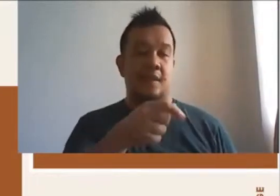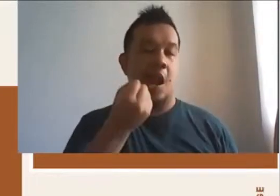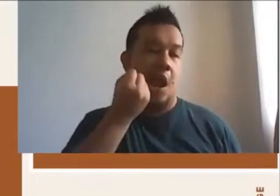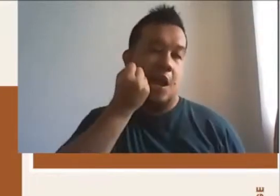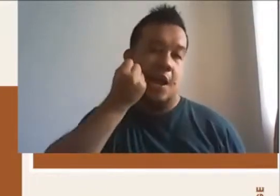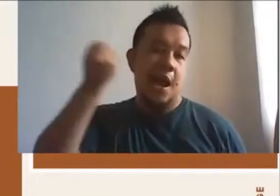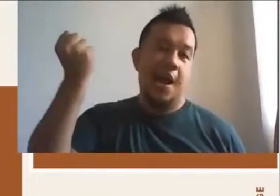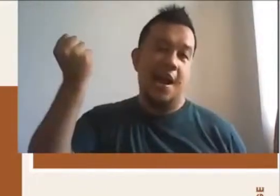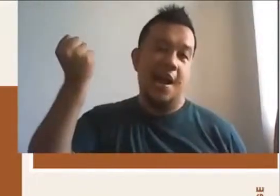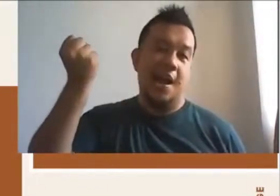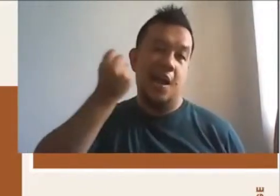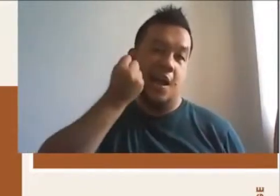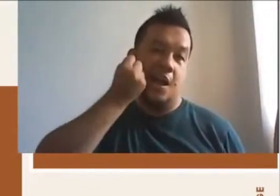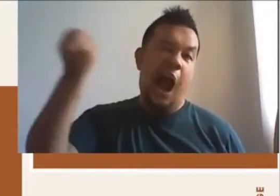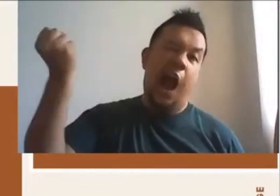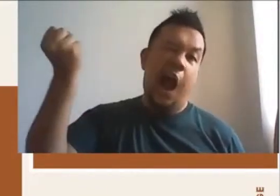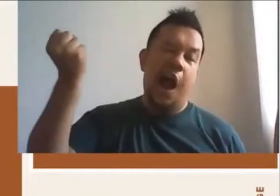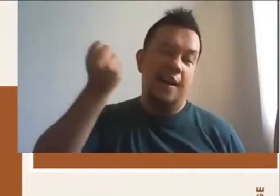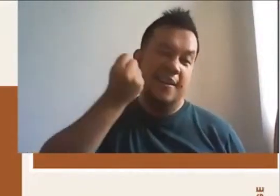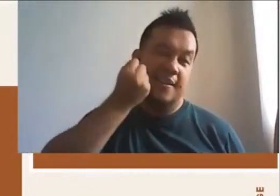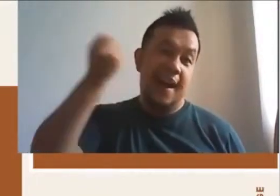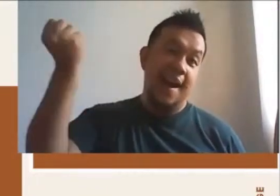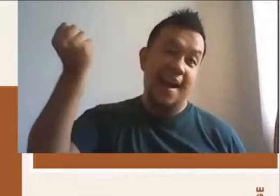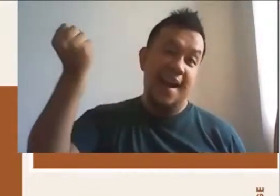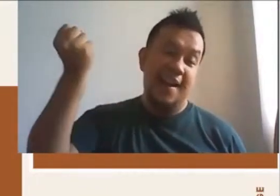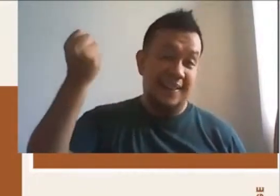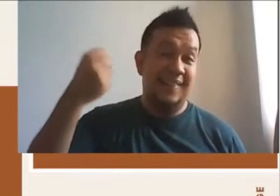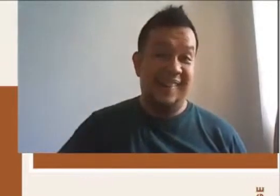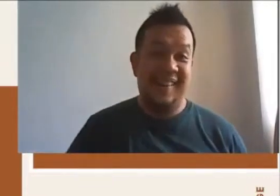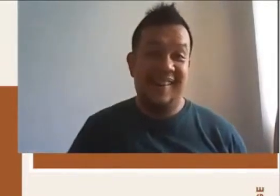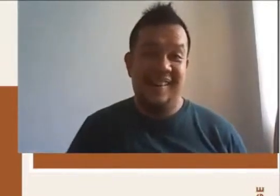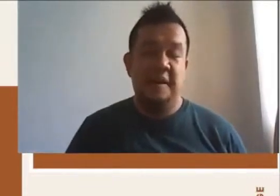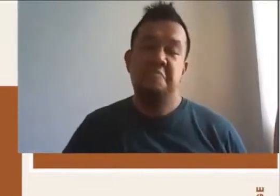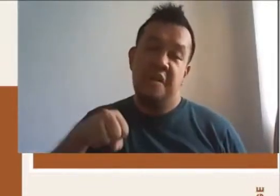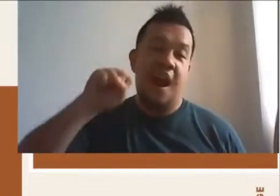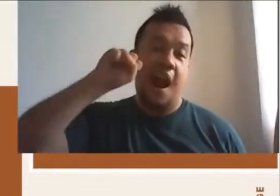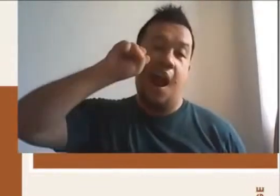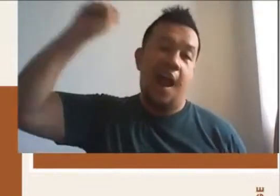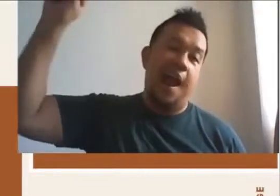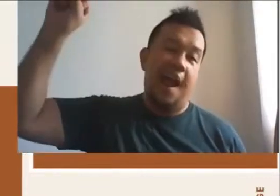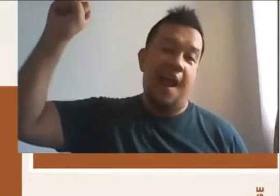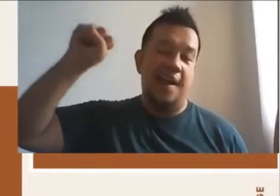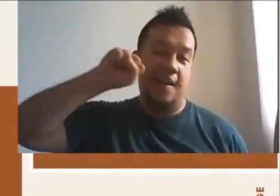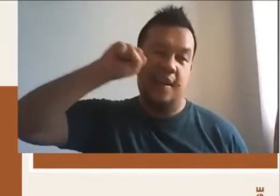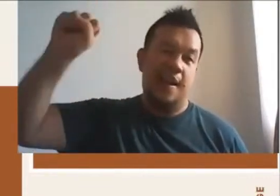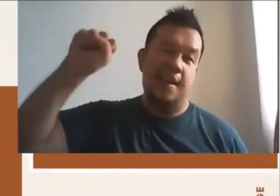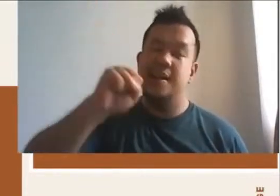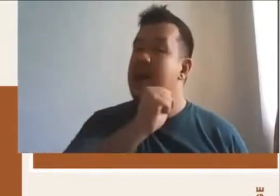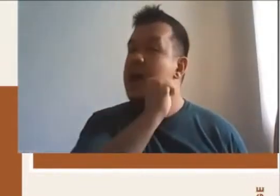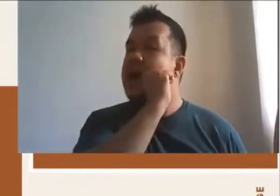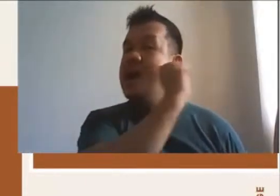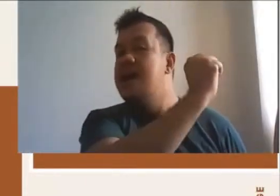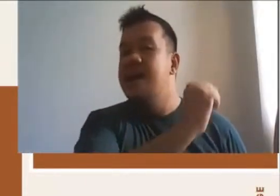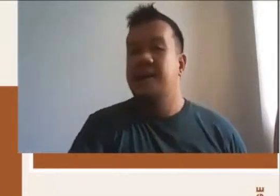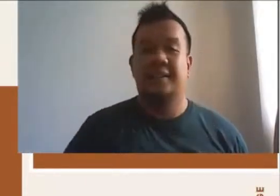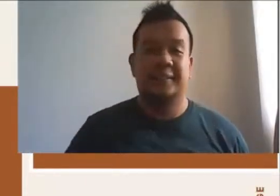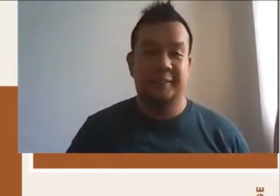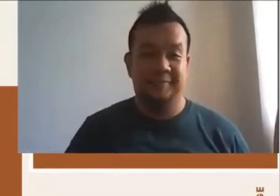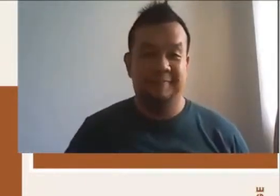pwedeng ganyan. Right, are here. Okay, next. Midwife.